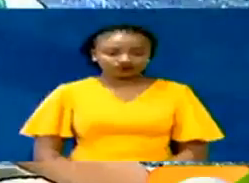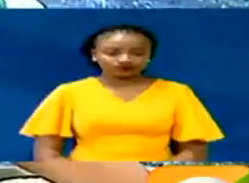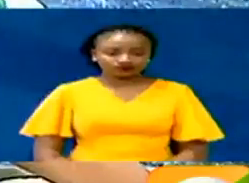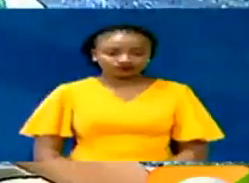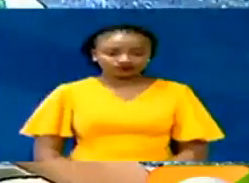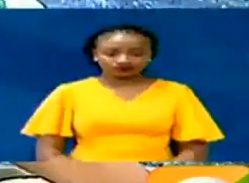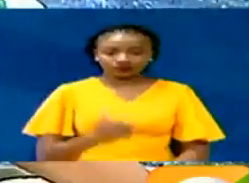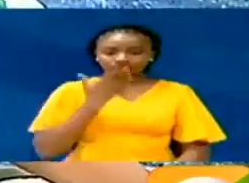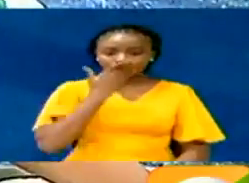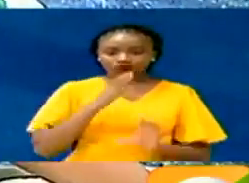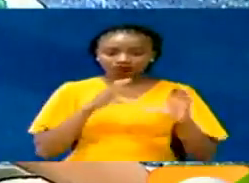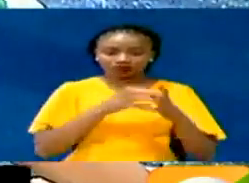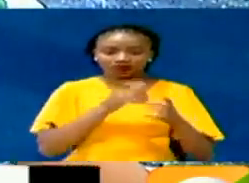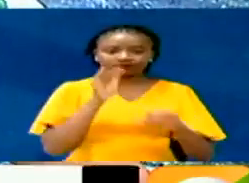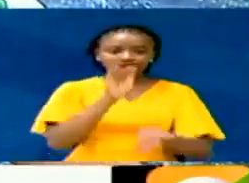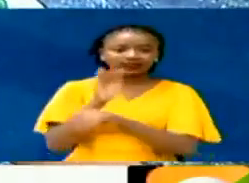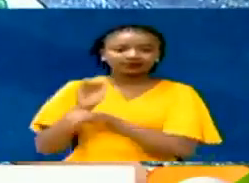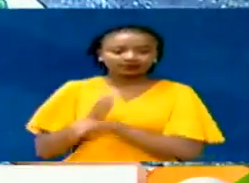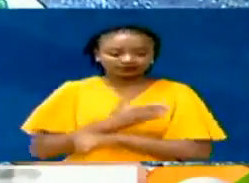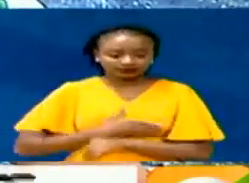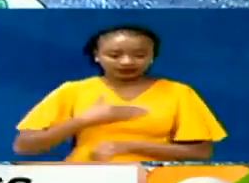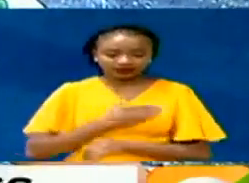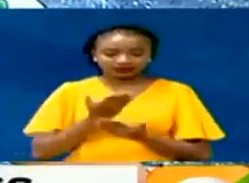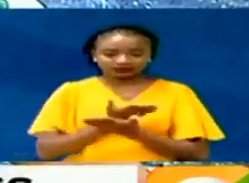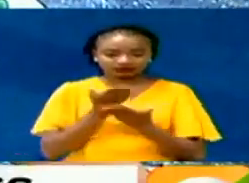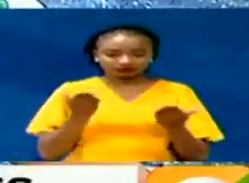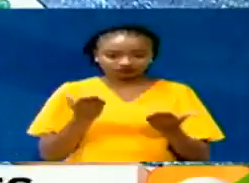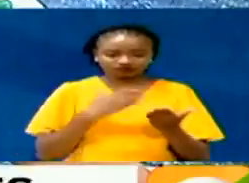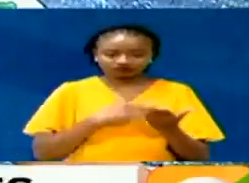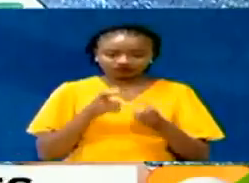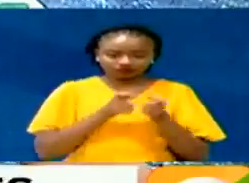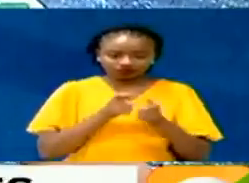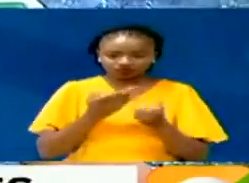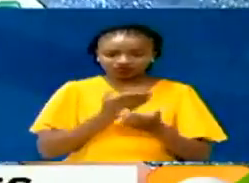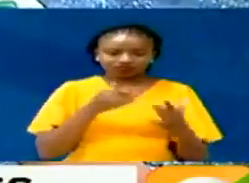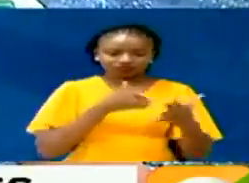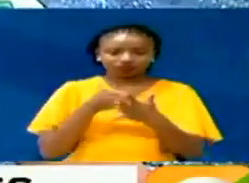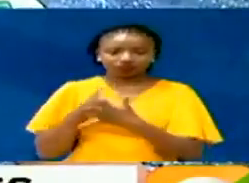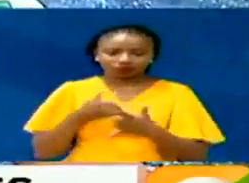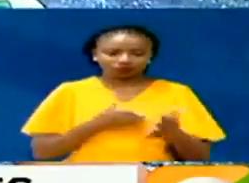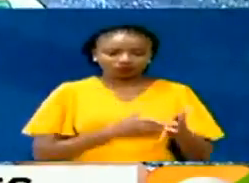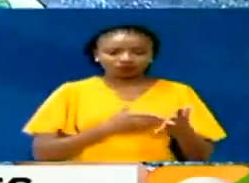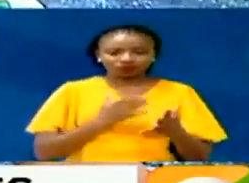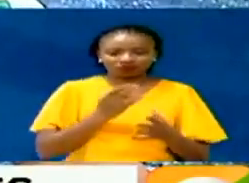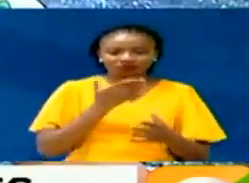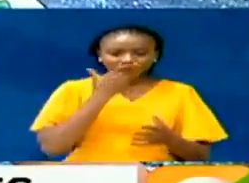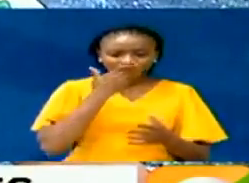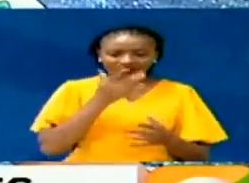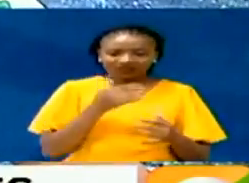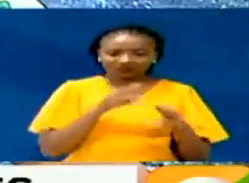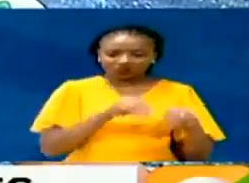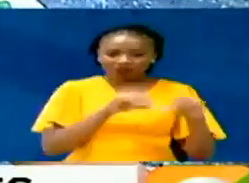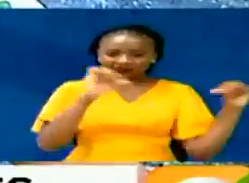Players in the sugar industry have urged authorities to tighten controls at the border to curb inflow of illegal sugar into the country. Zoya Sugar